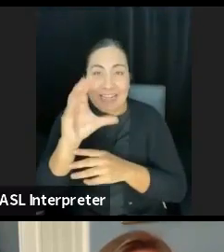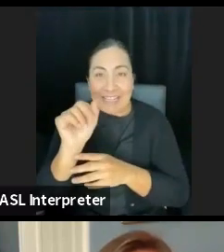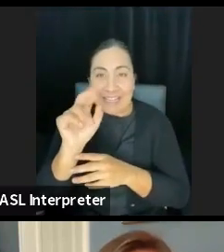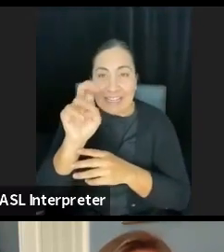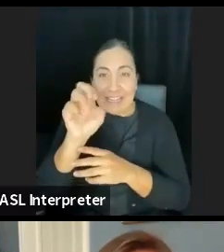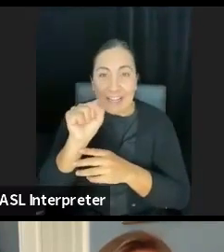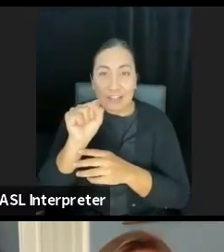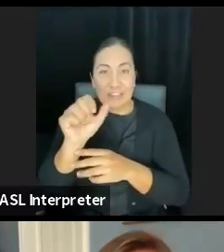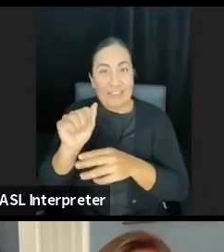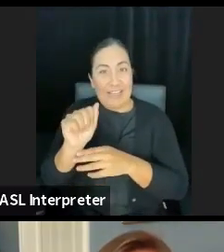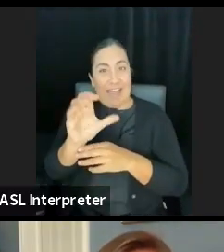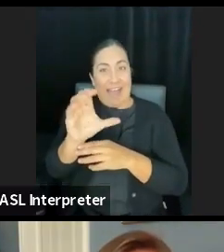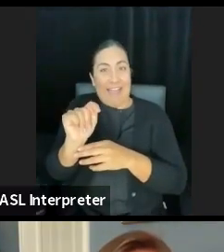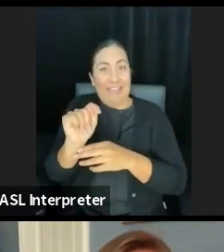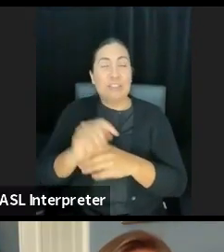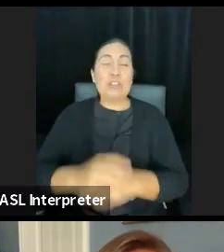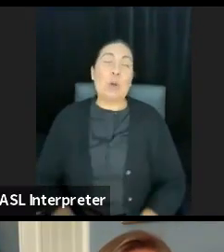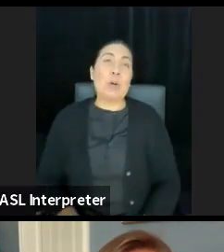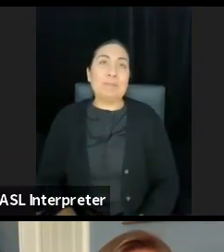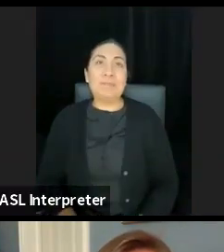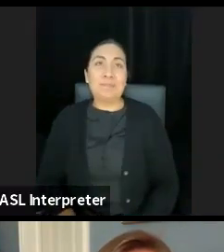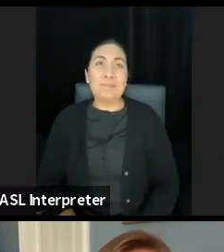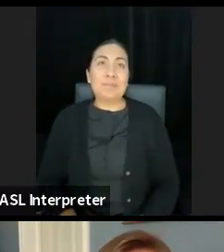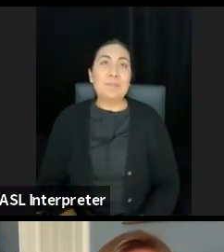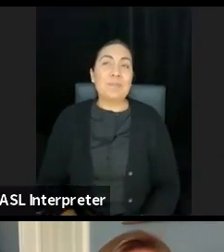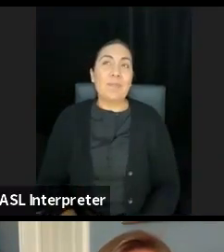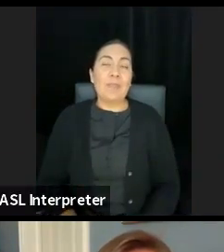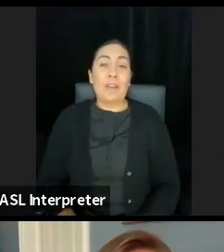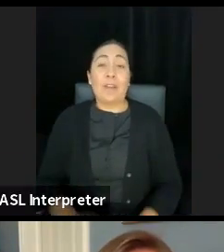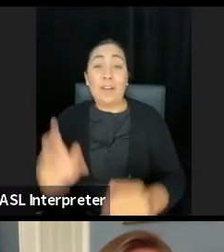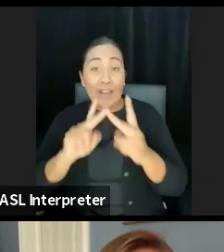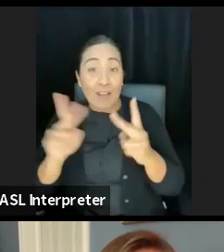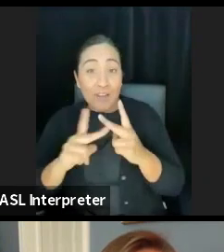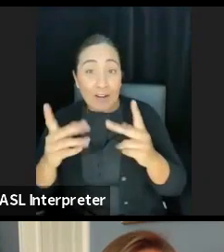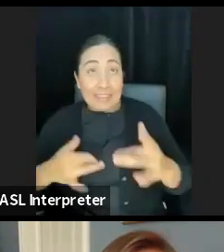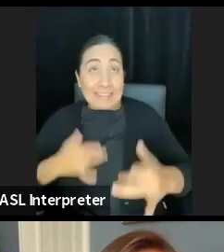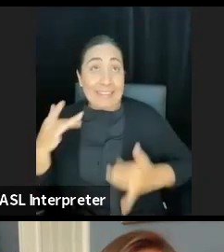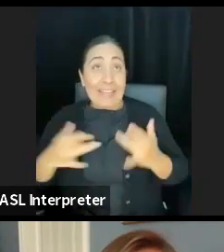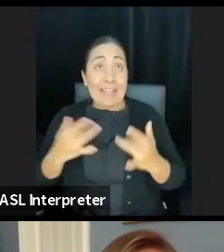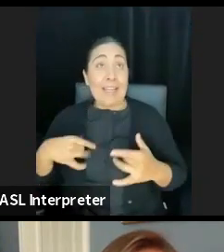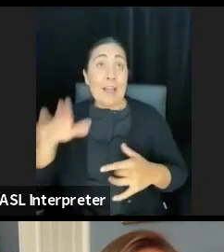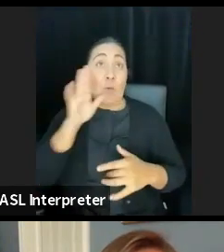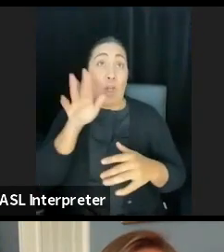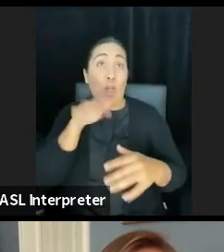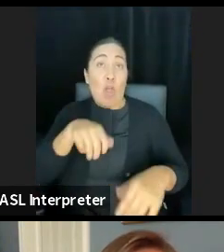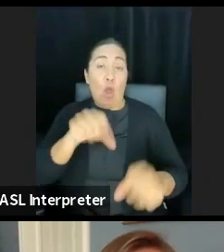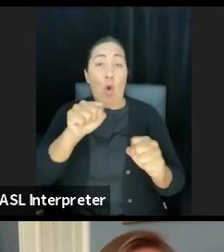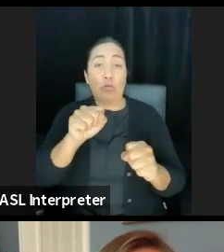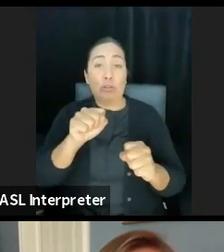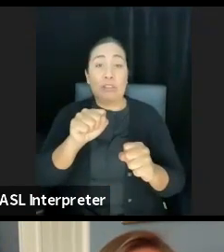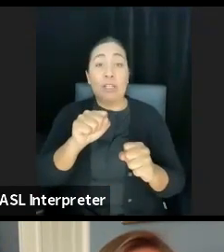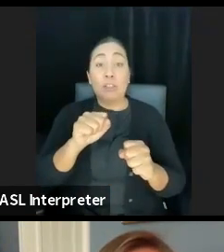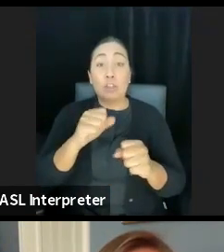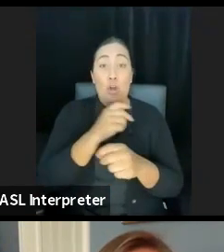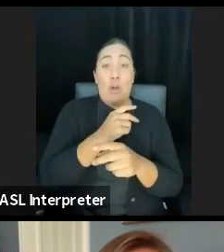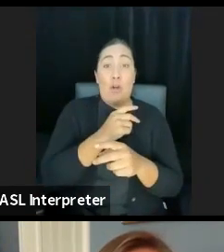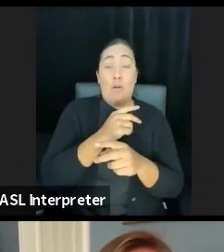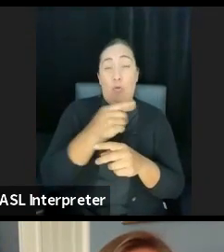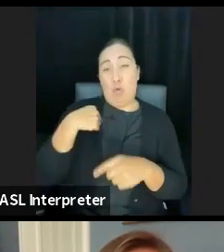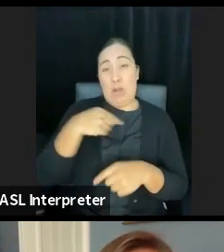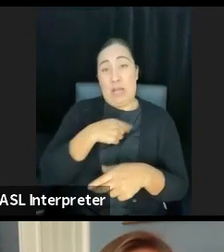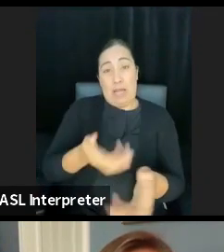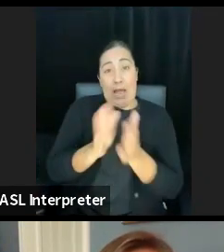really excited to do. And just to offer that as a producing collective, we ask folks to spend about